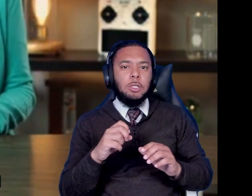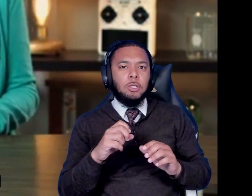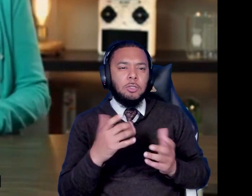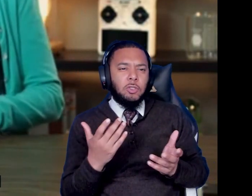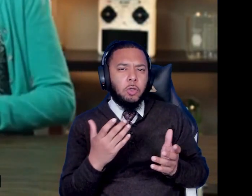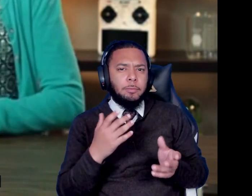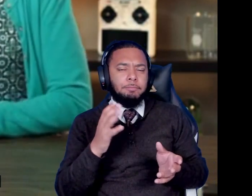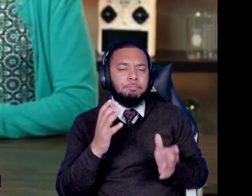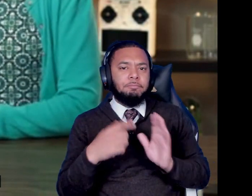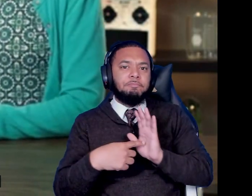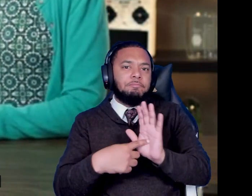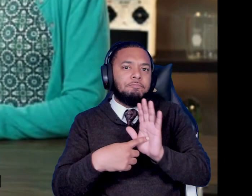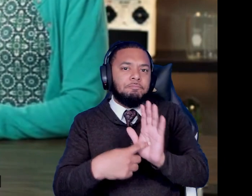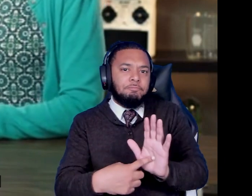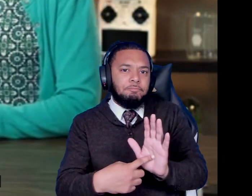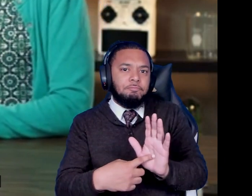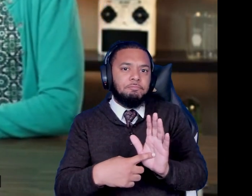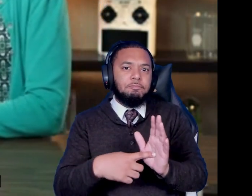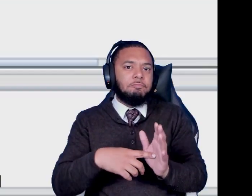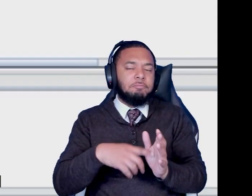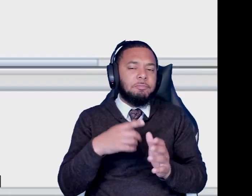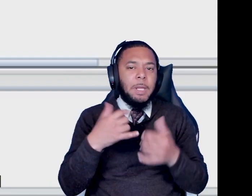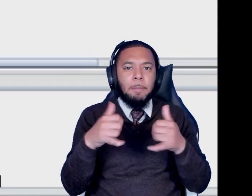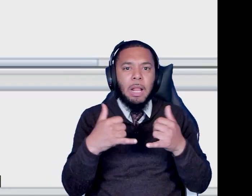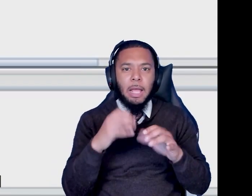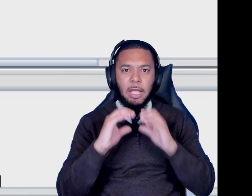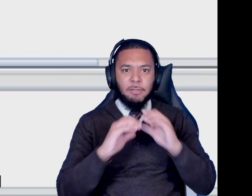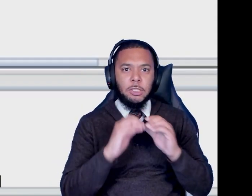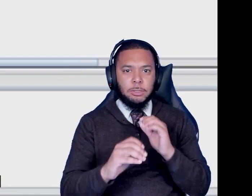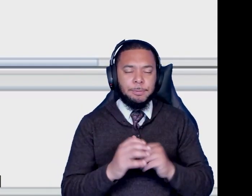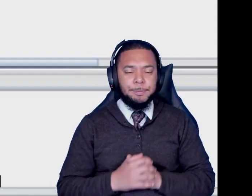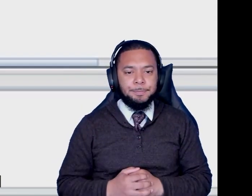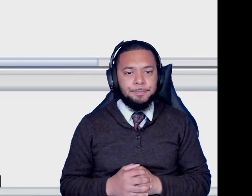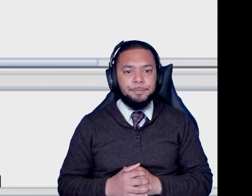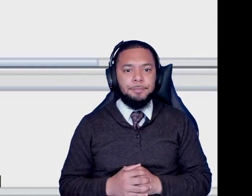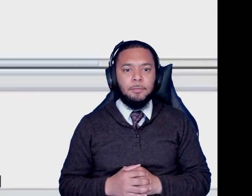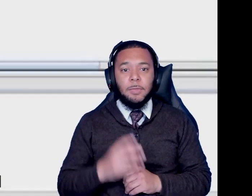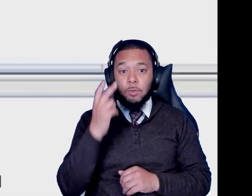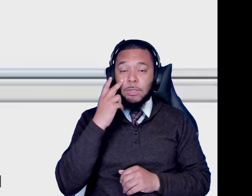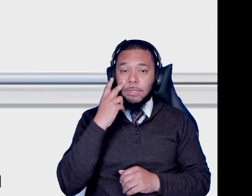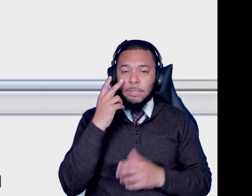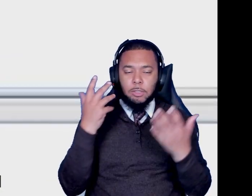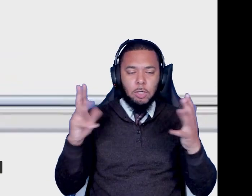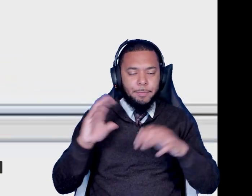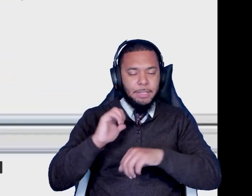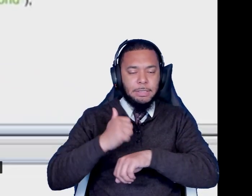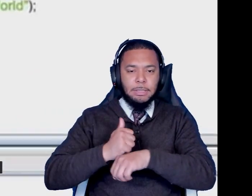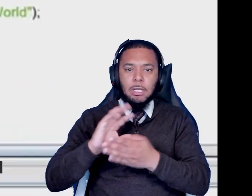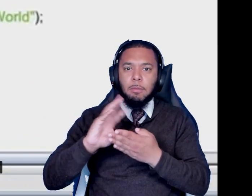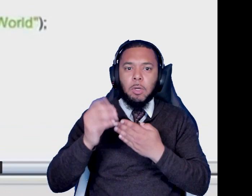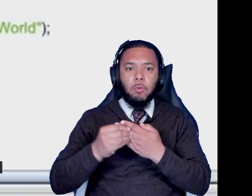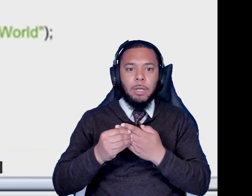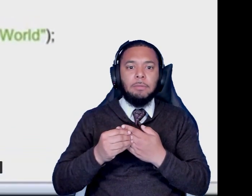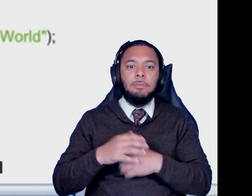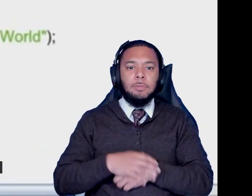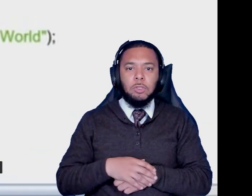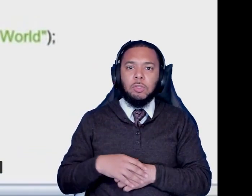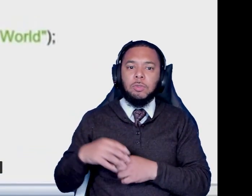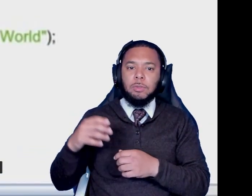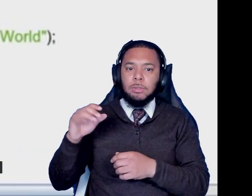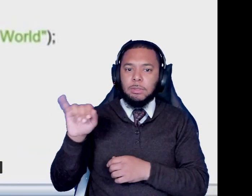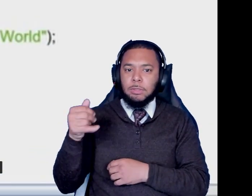and our computer. So you see I have a program set up here and I'm importing that